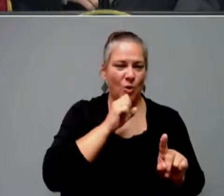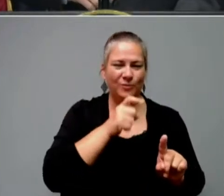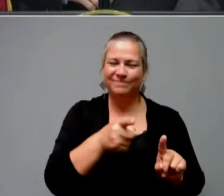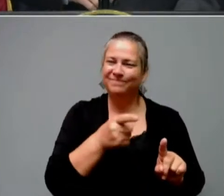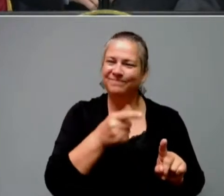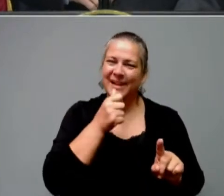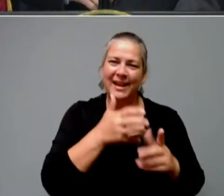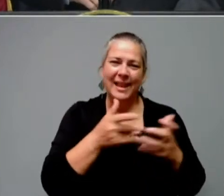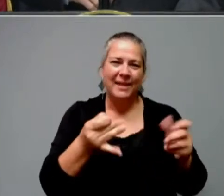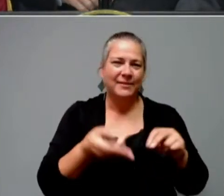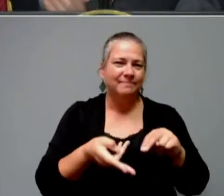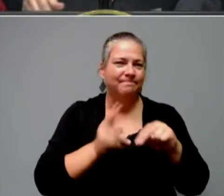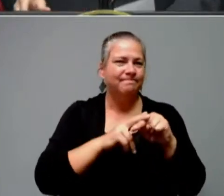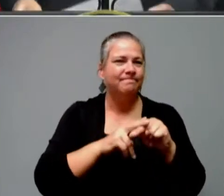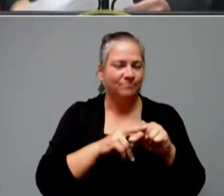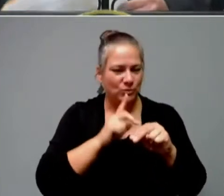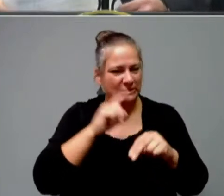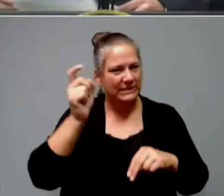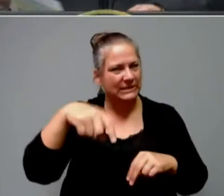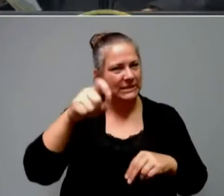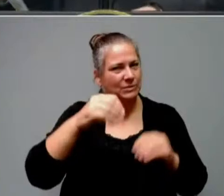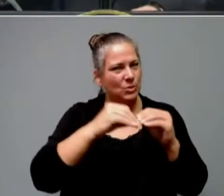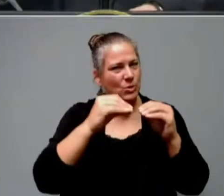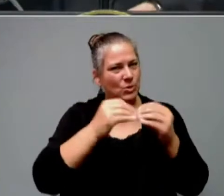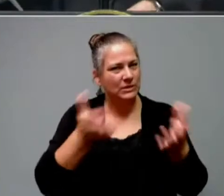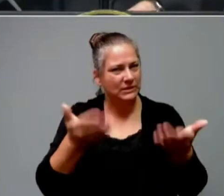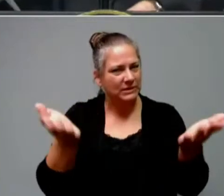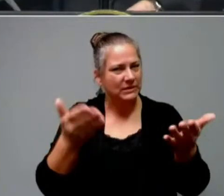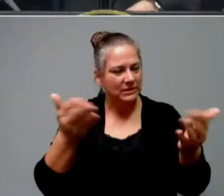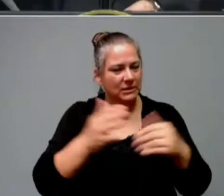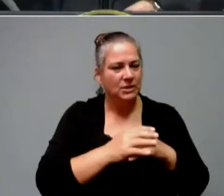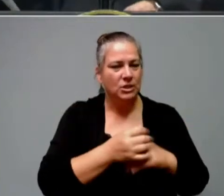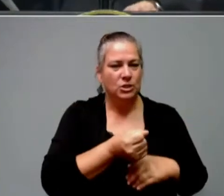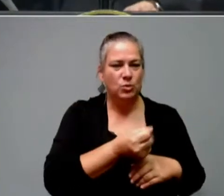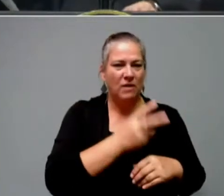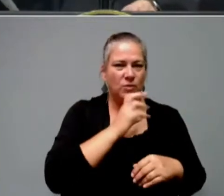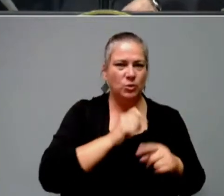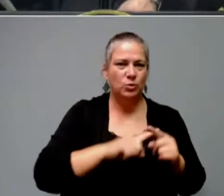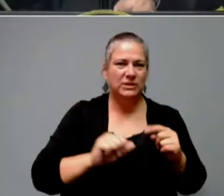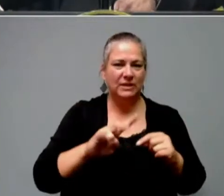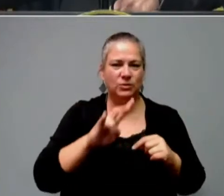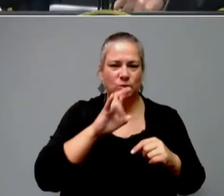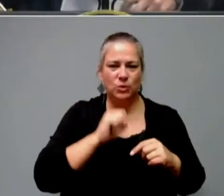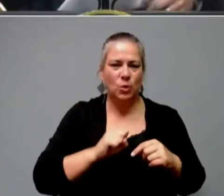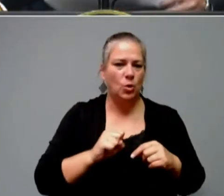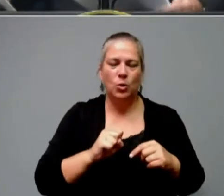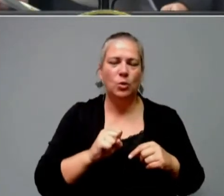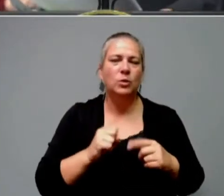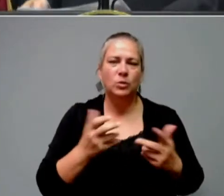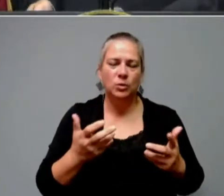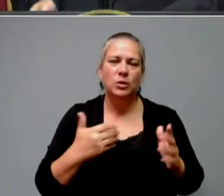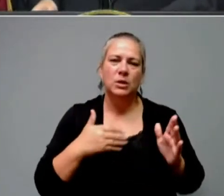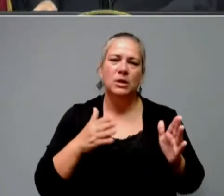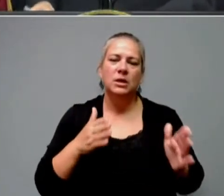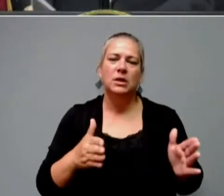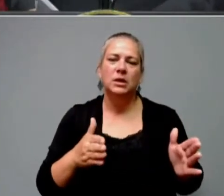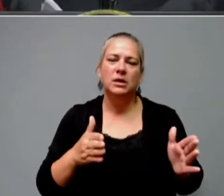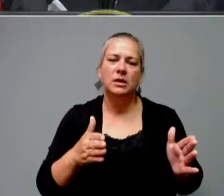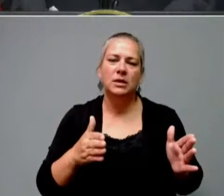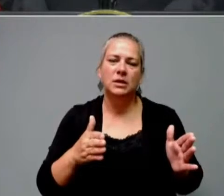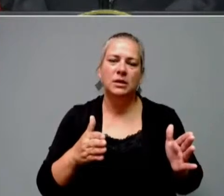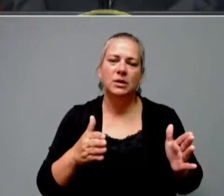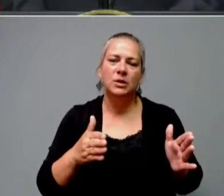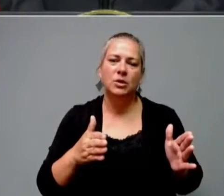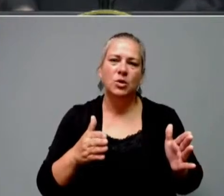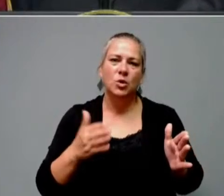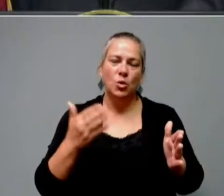do need to see that movement. 12 to 17, again, we're looking at the new